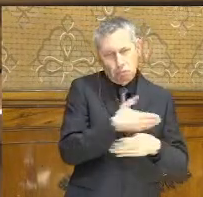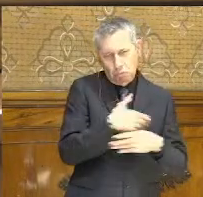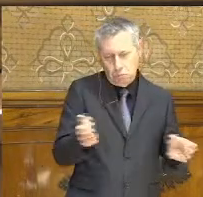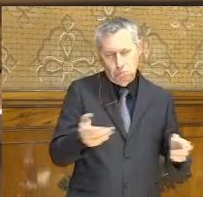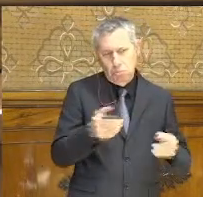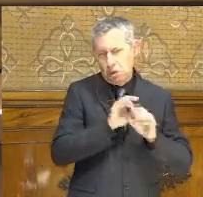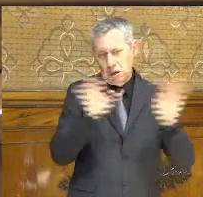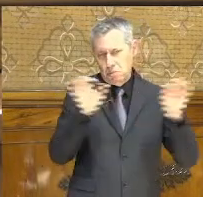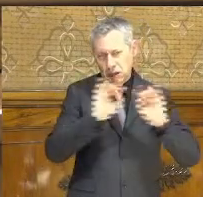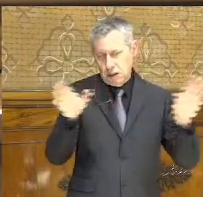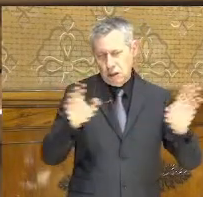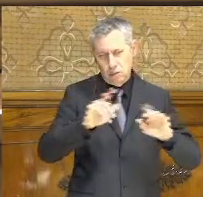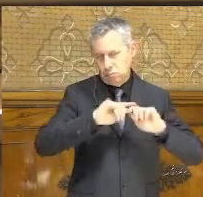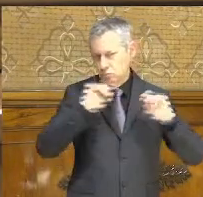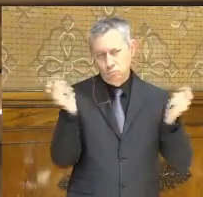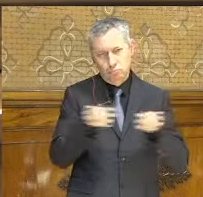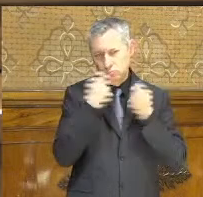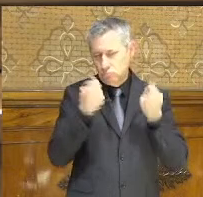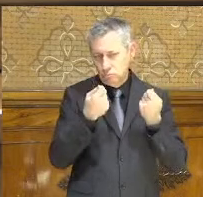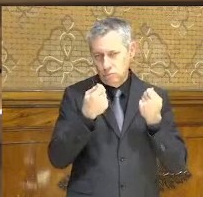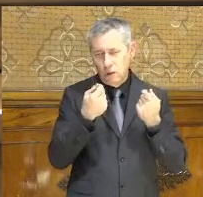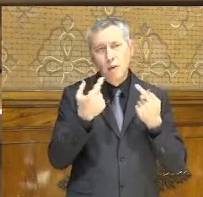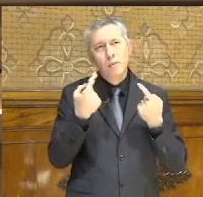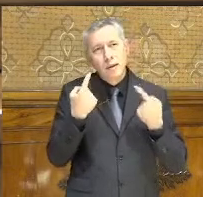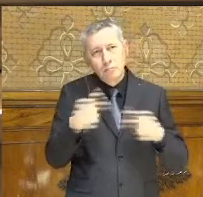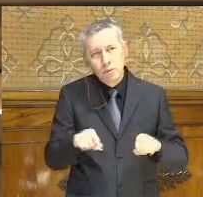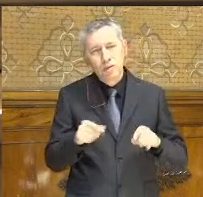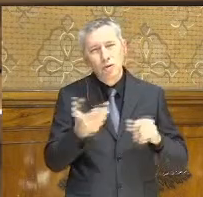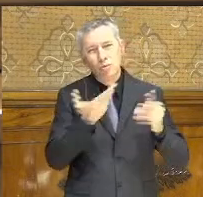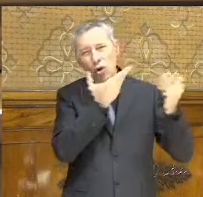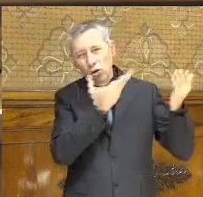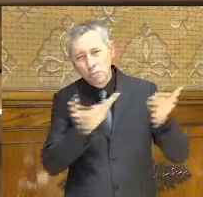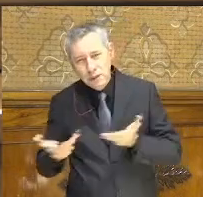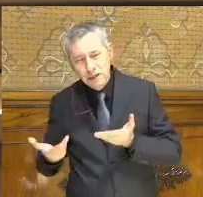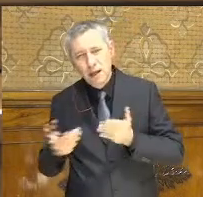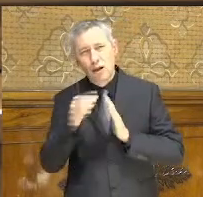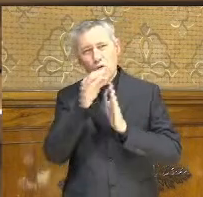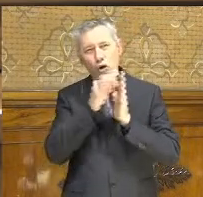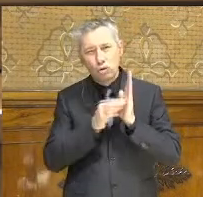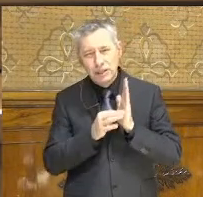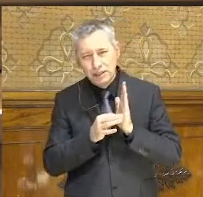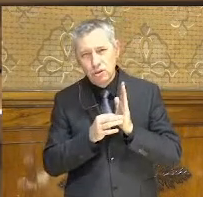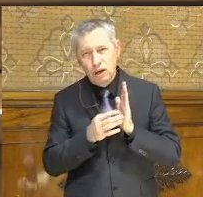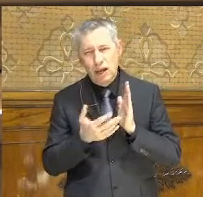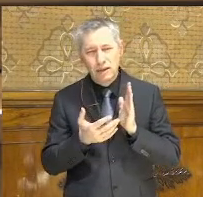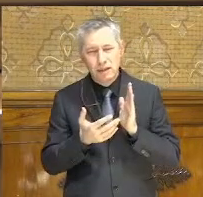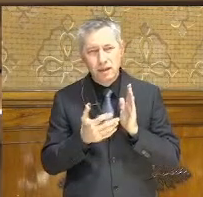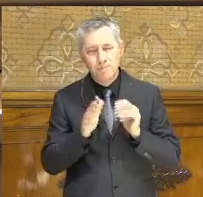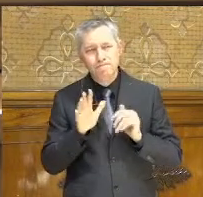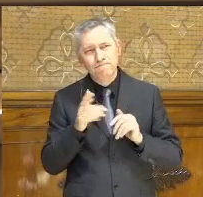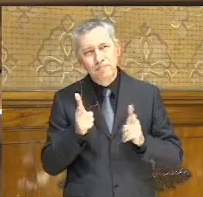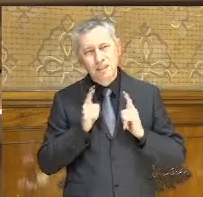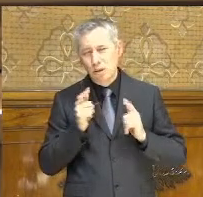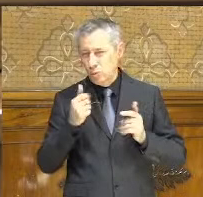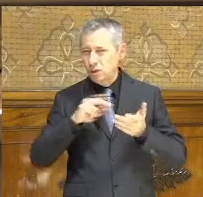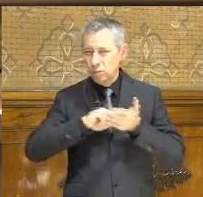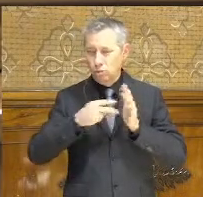hospitality, I do have some issues. It is a remarkable,